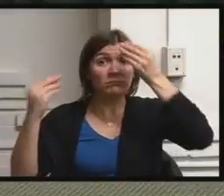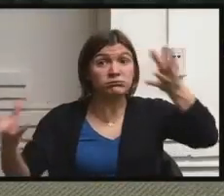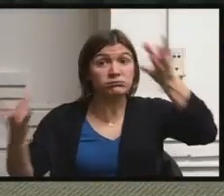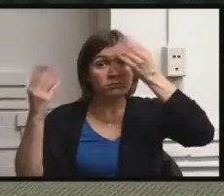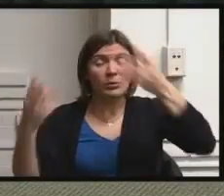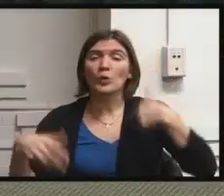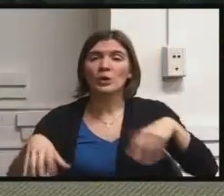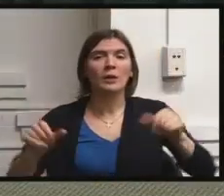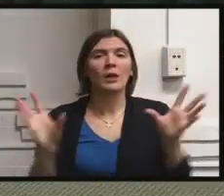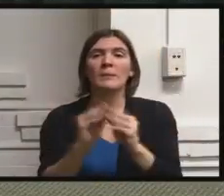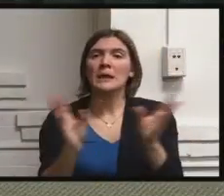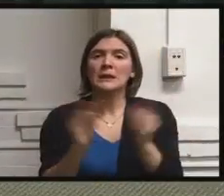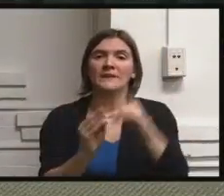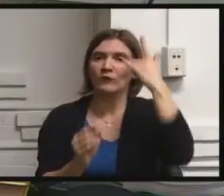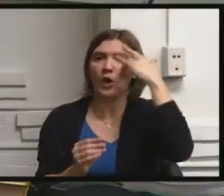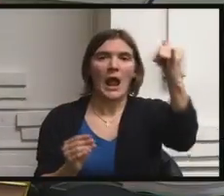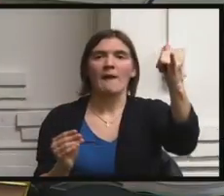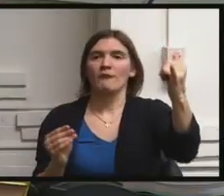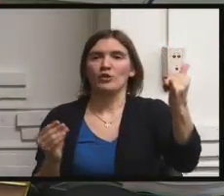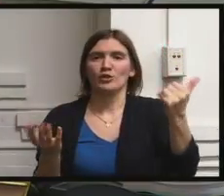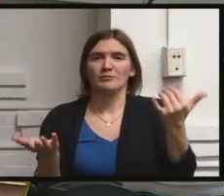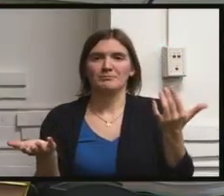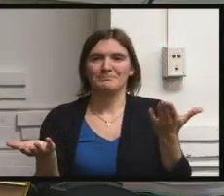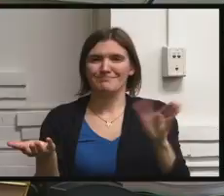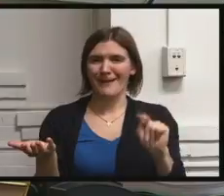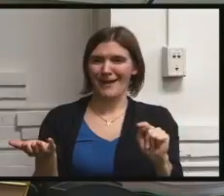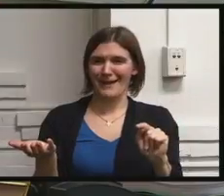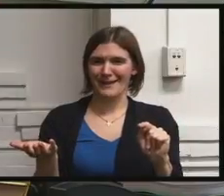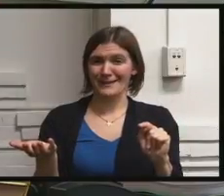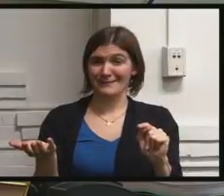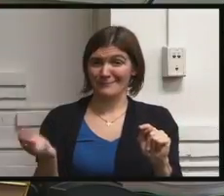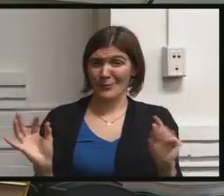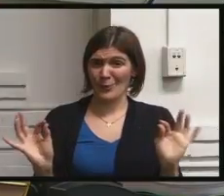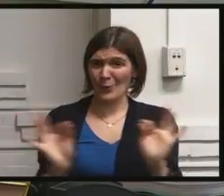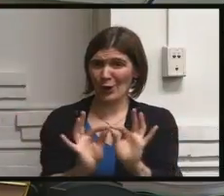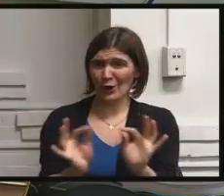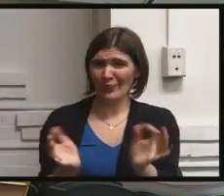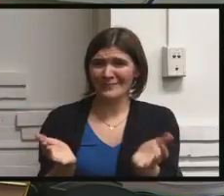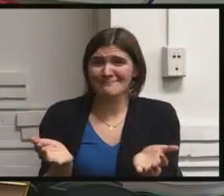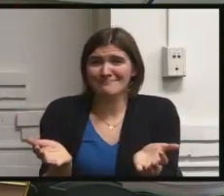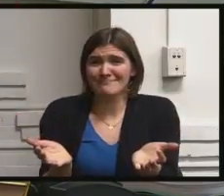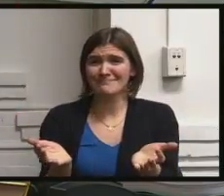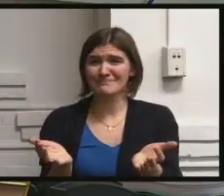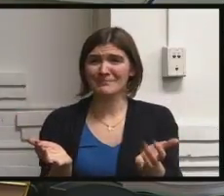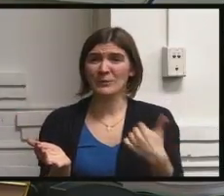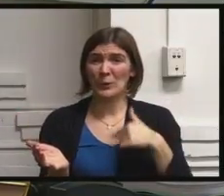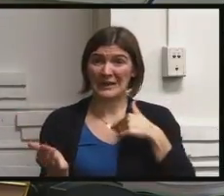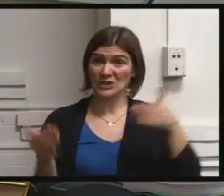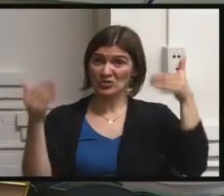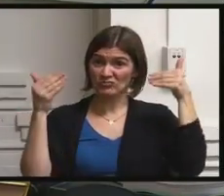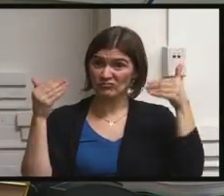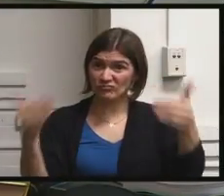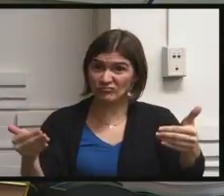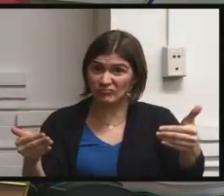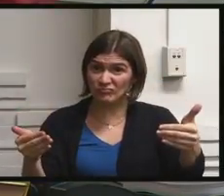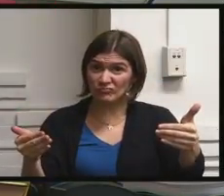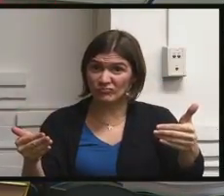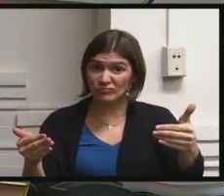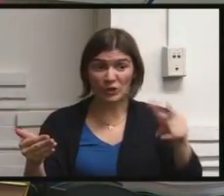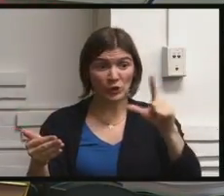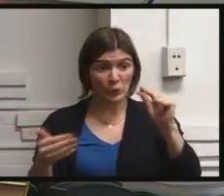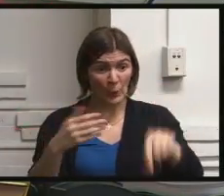many, many, many more meetings. But I think the question, I think really the question is, are we going to go forward with this at least